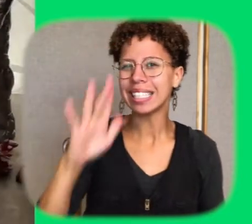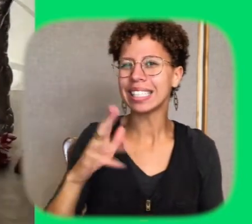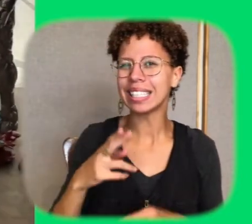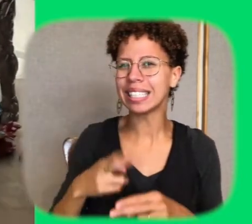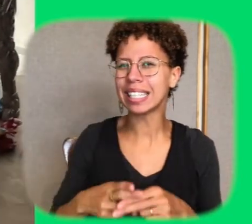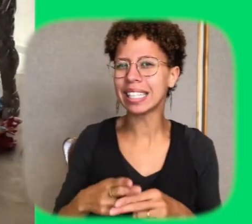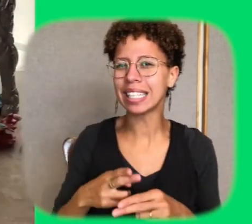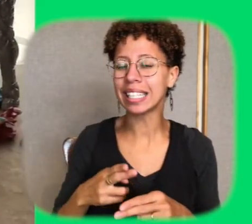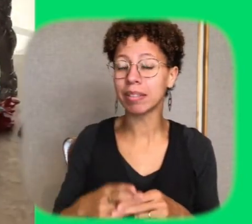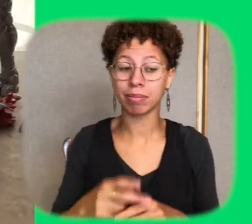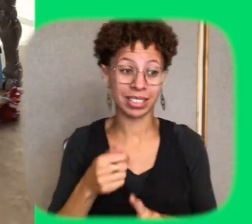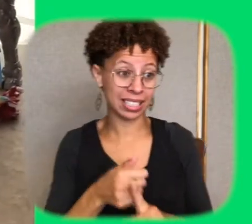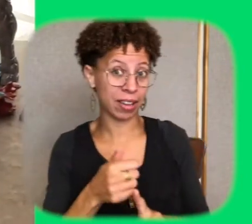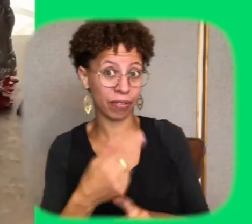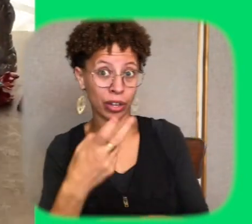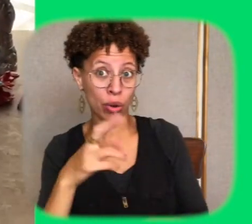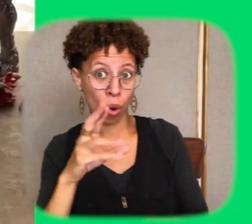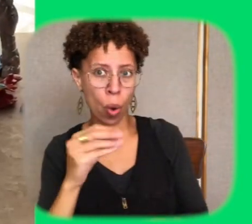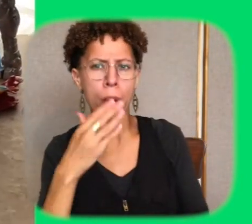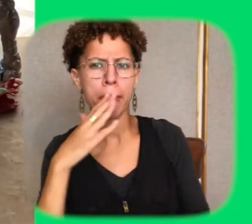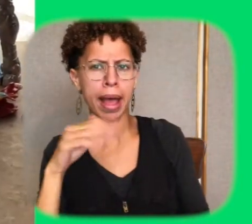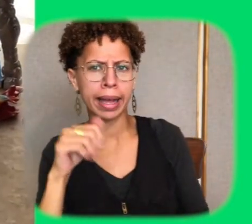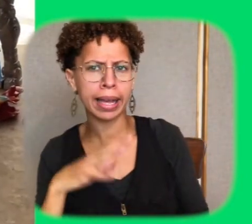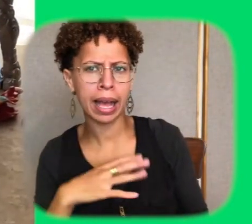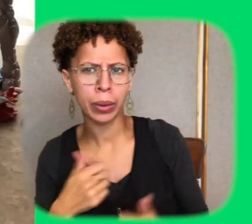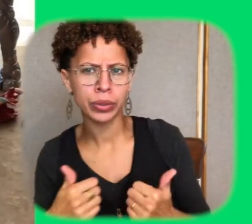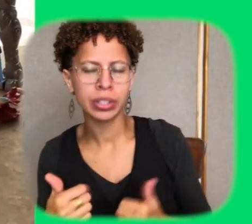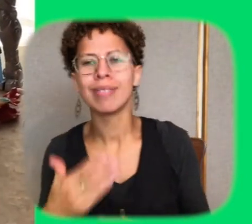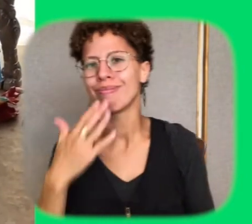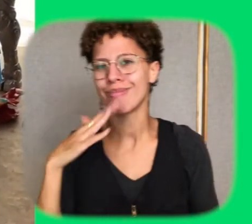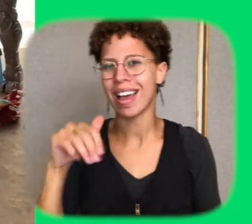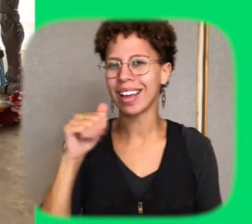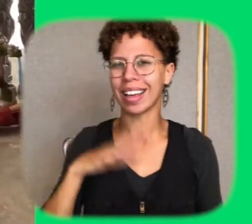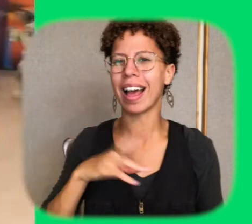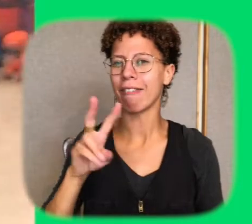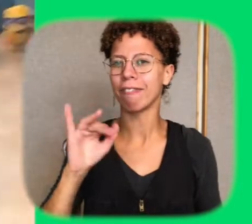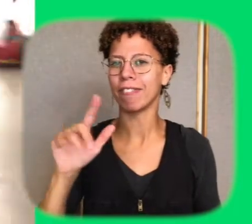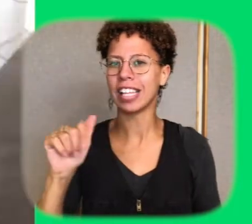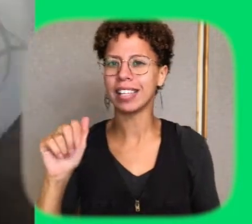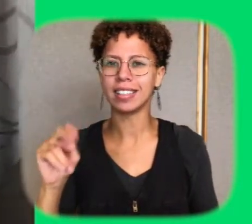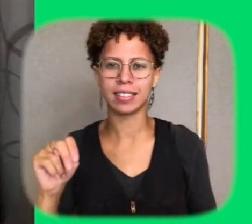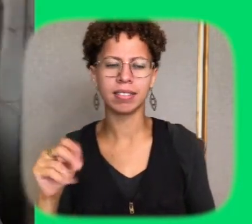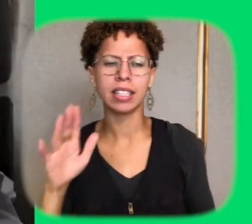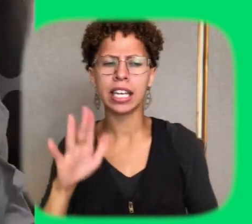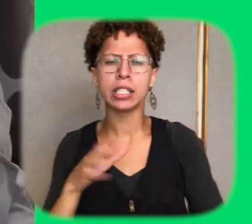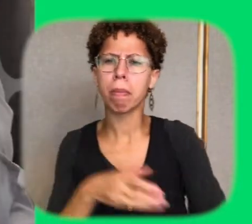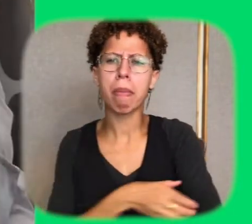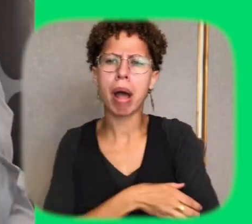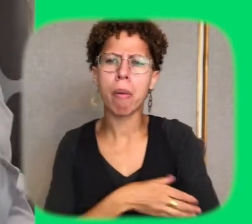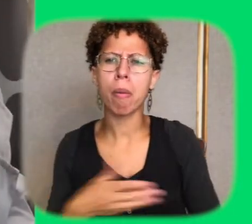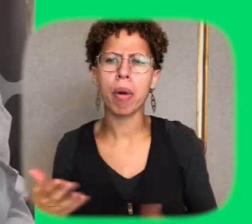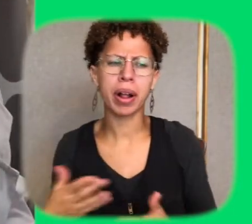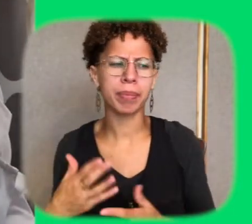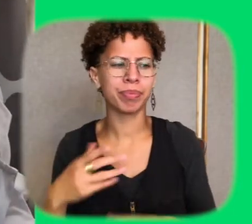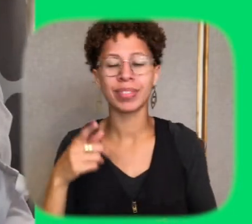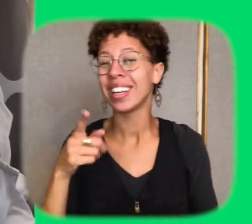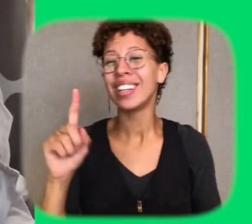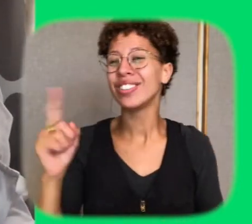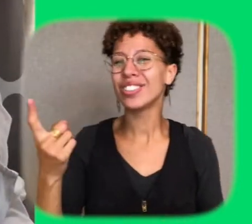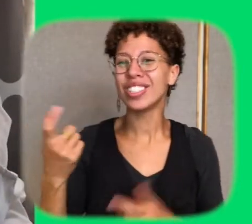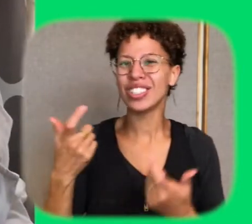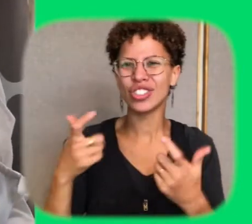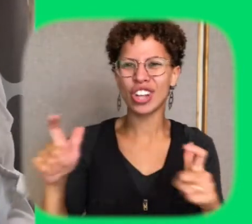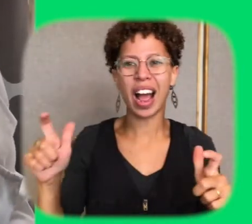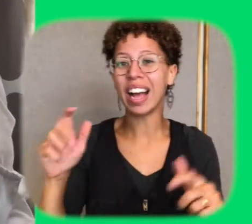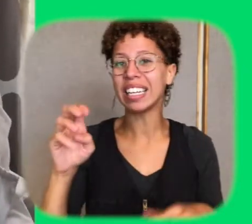Villain. Villain? I wonder what his superpower would be. It's just a giant evil robot that usually just walks around